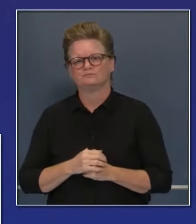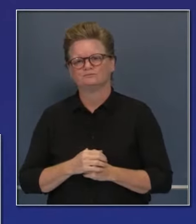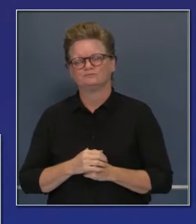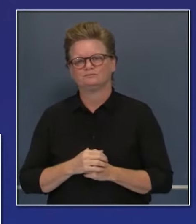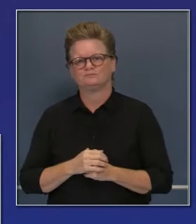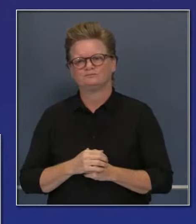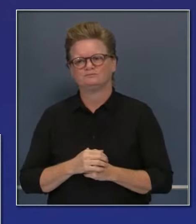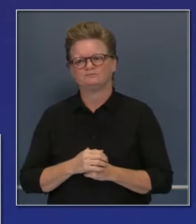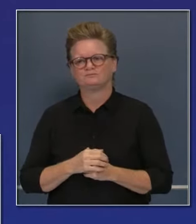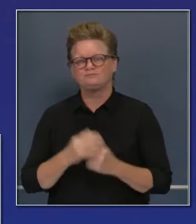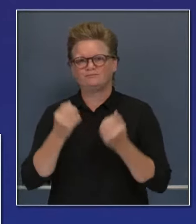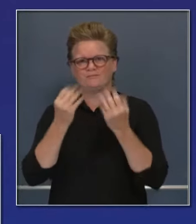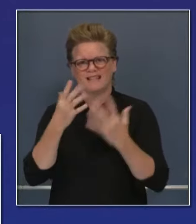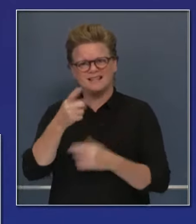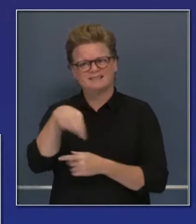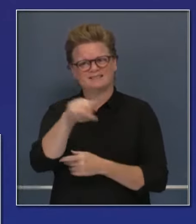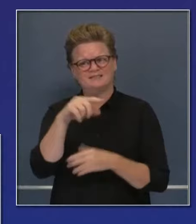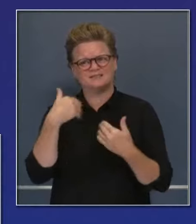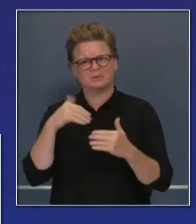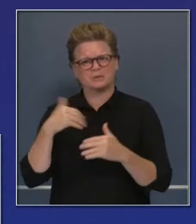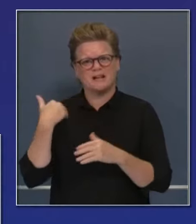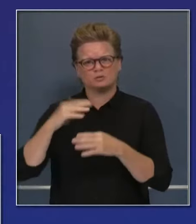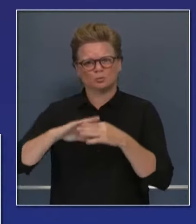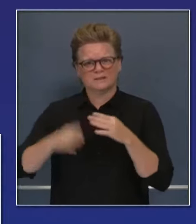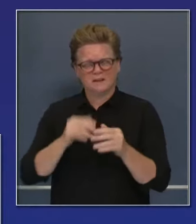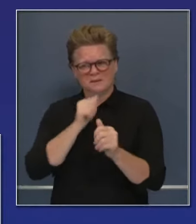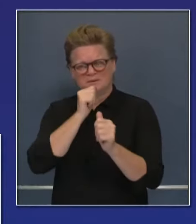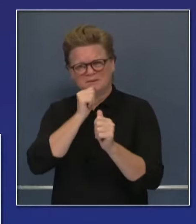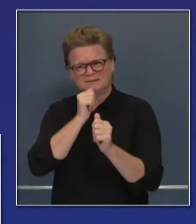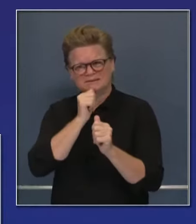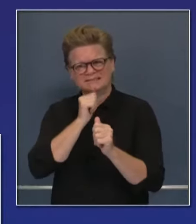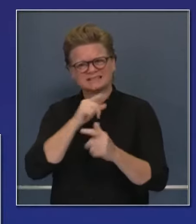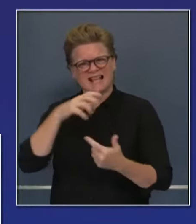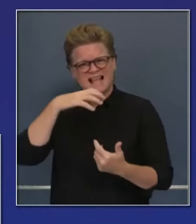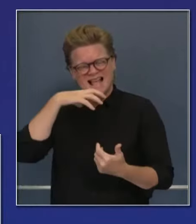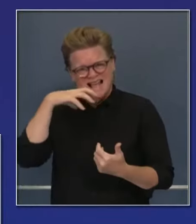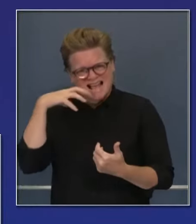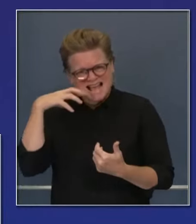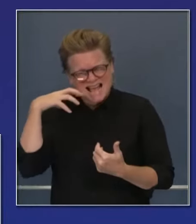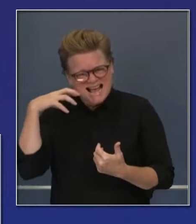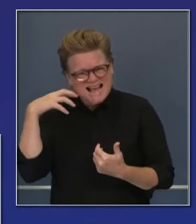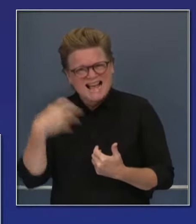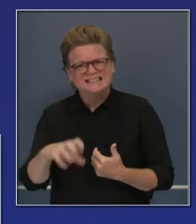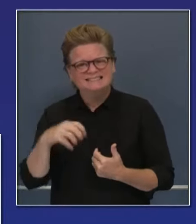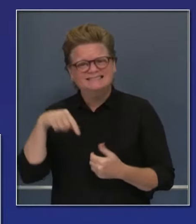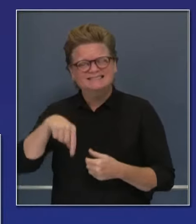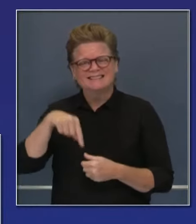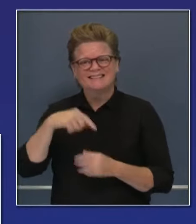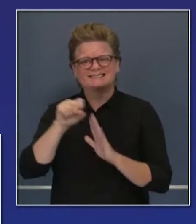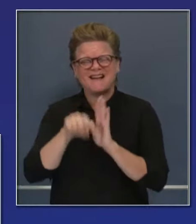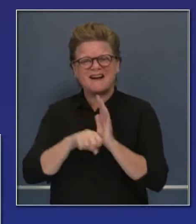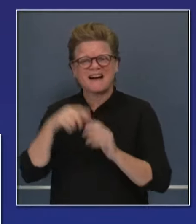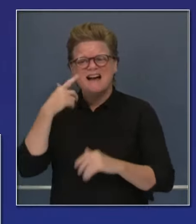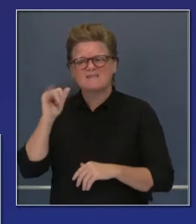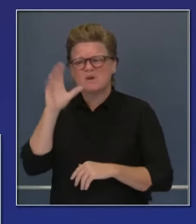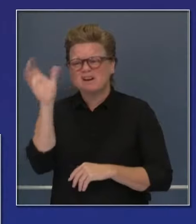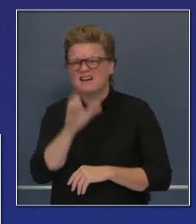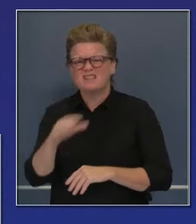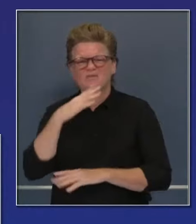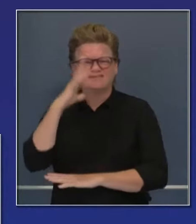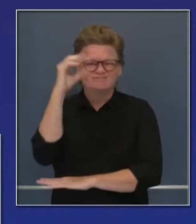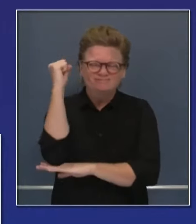weather over the course of this long holiday weekend, that we experienced yet another massive record-breaking